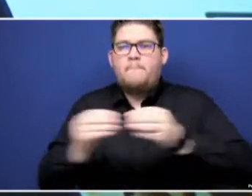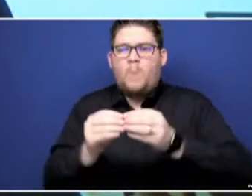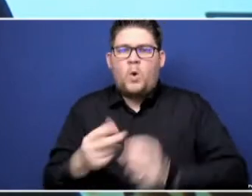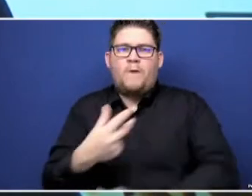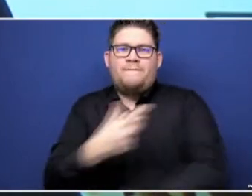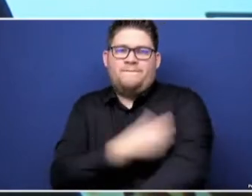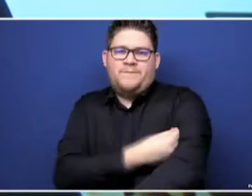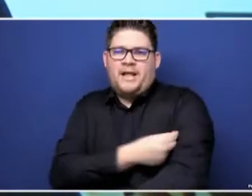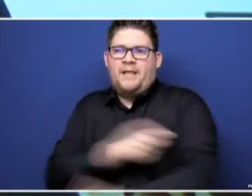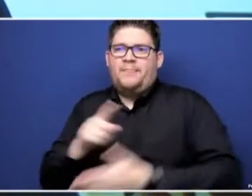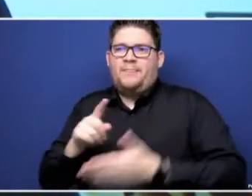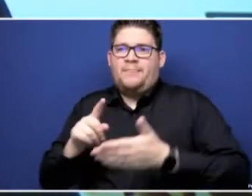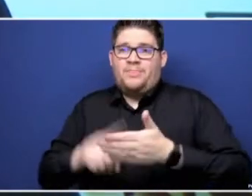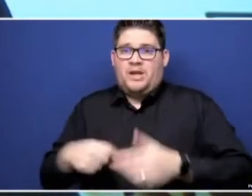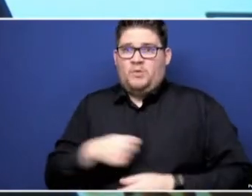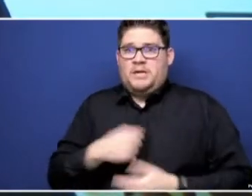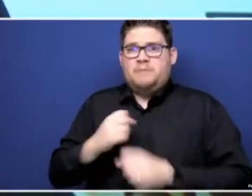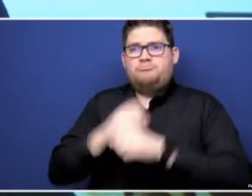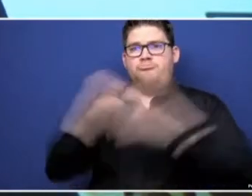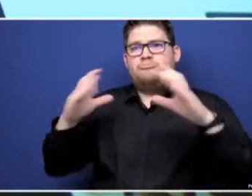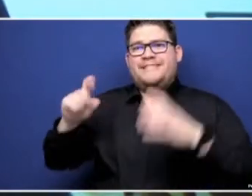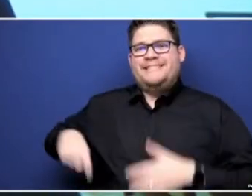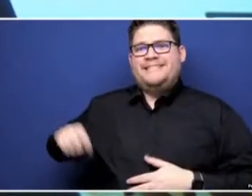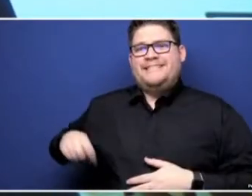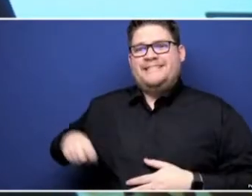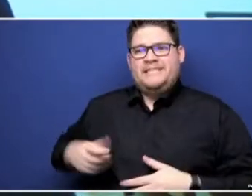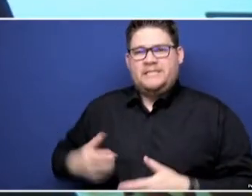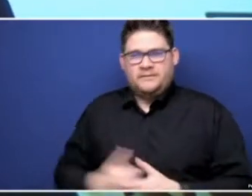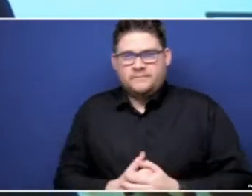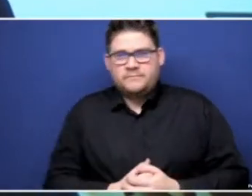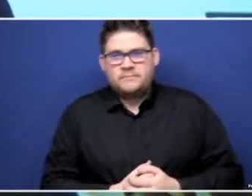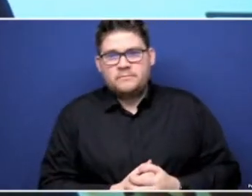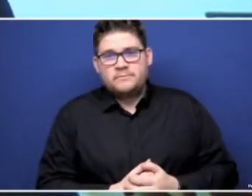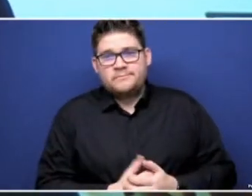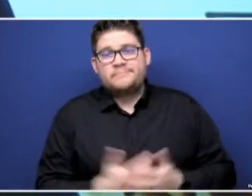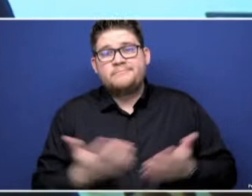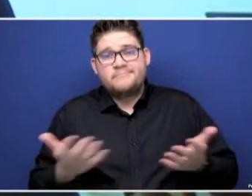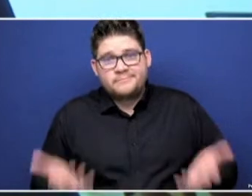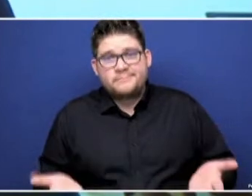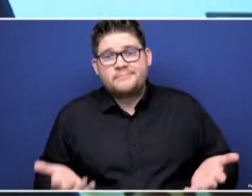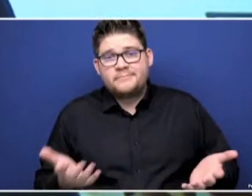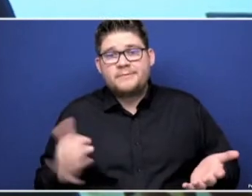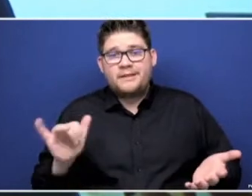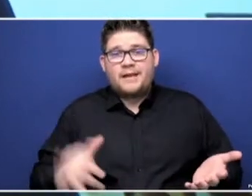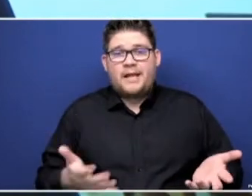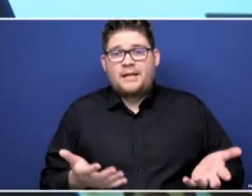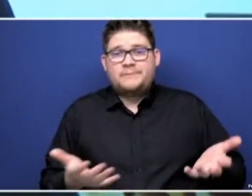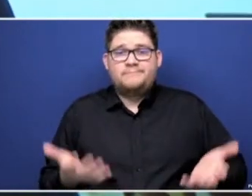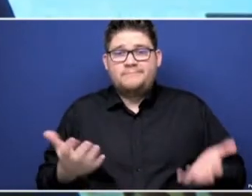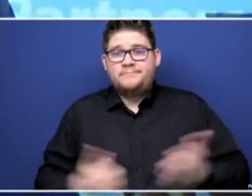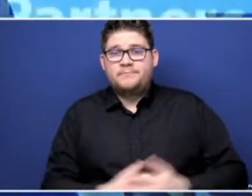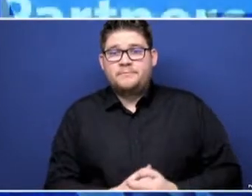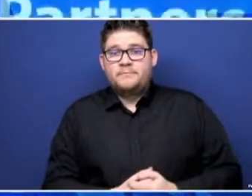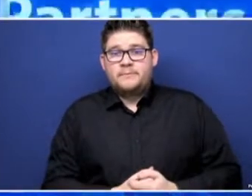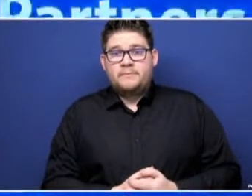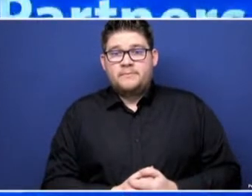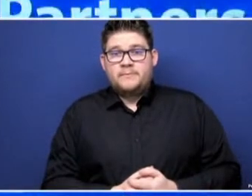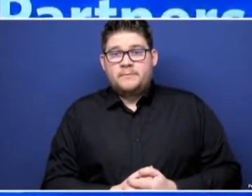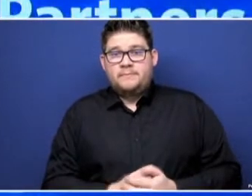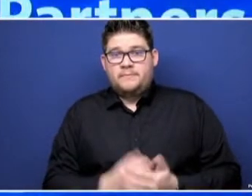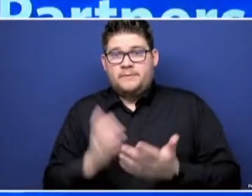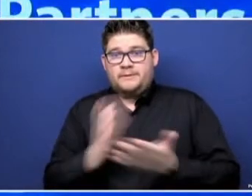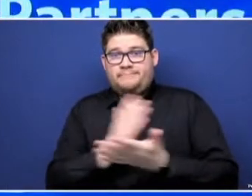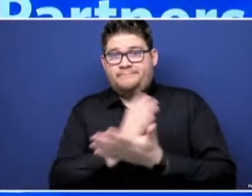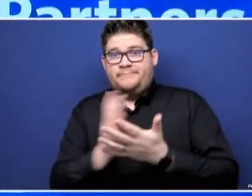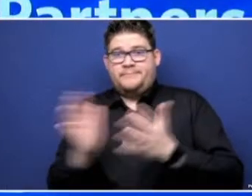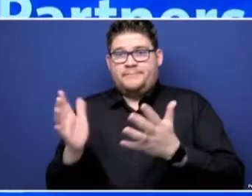you know, to ramp up access to vaccination for our public. Les, do you have a follow-up?